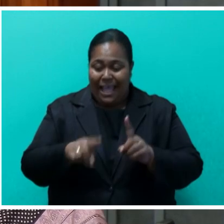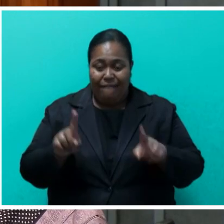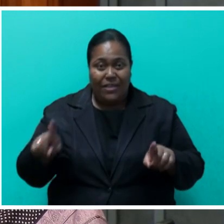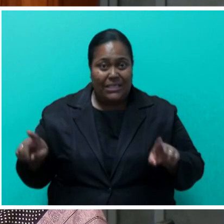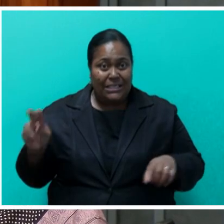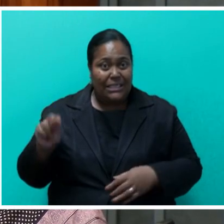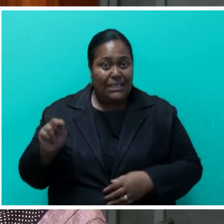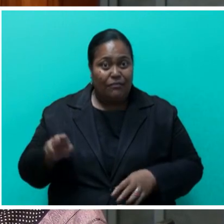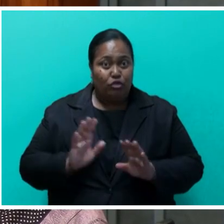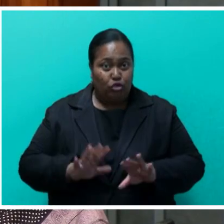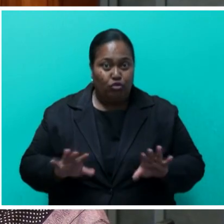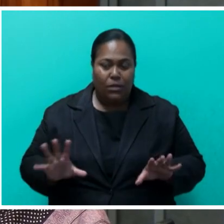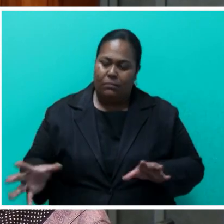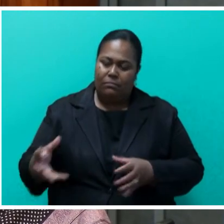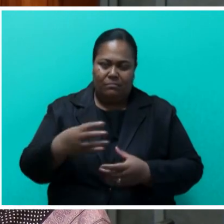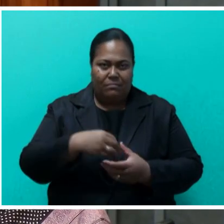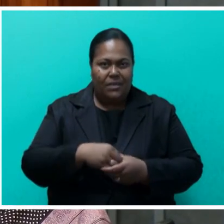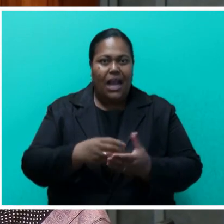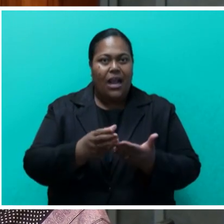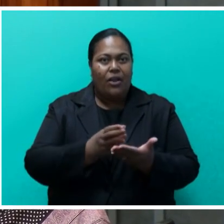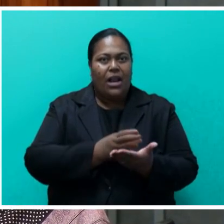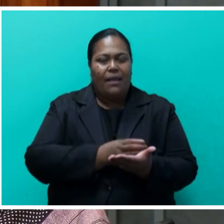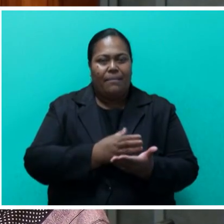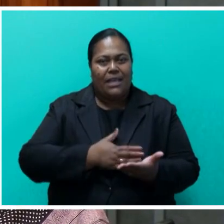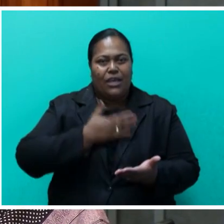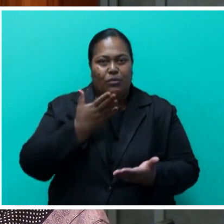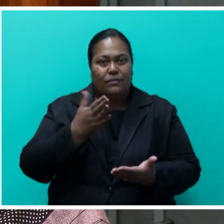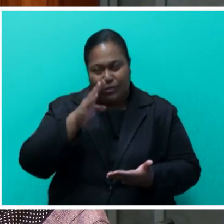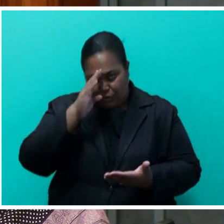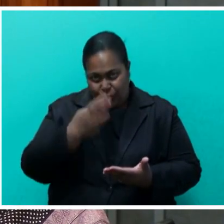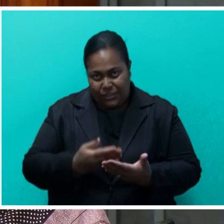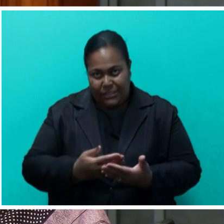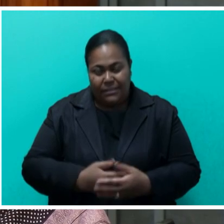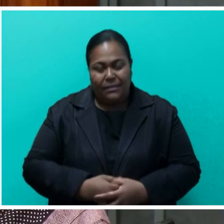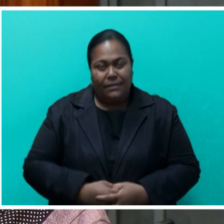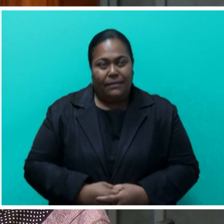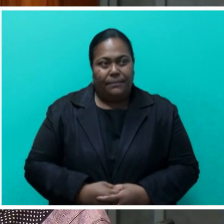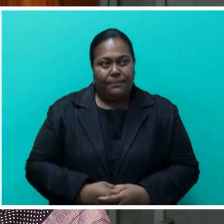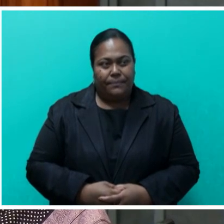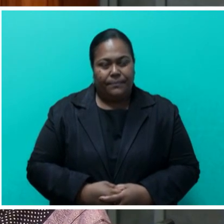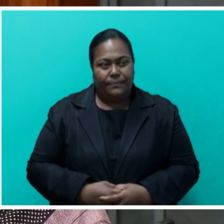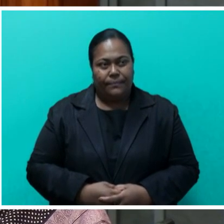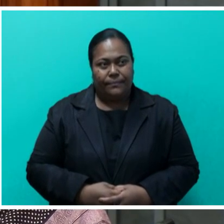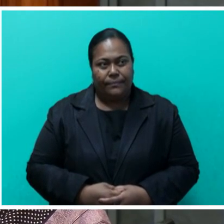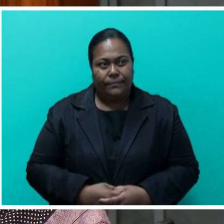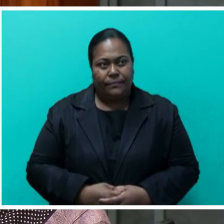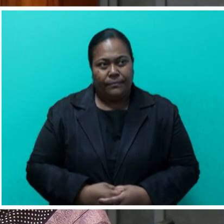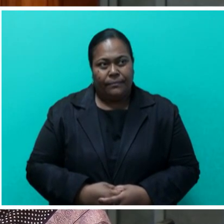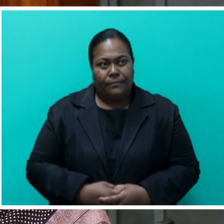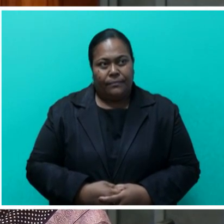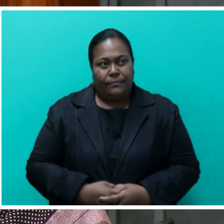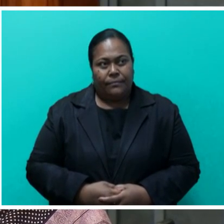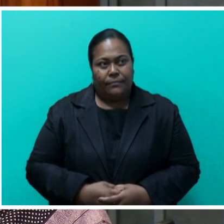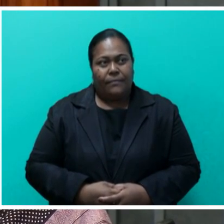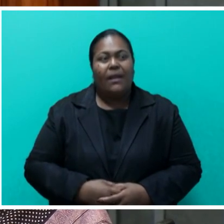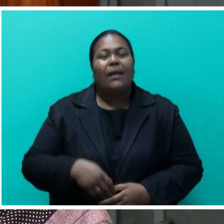the interest of our students. So the ministry understands the very